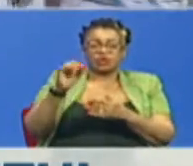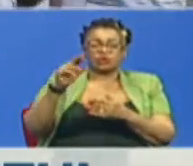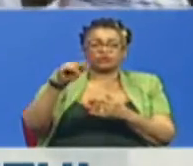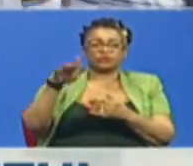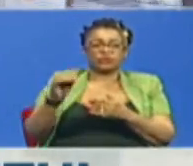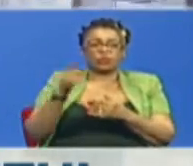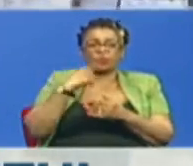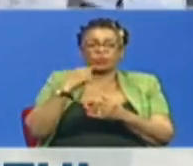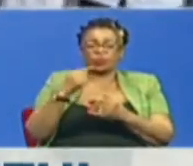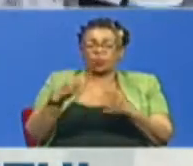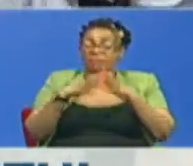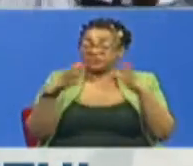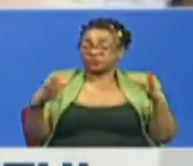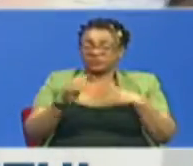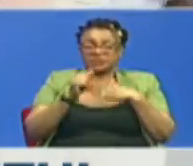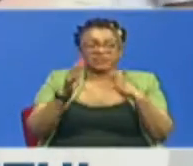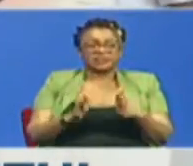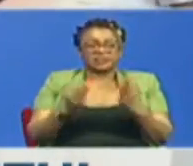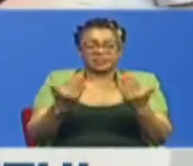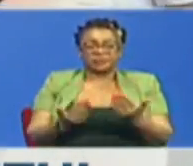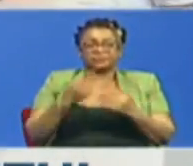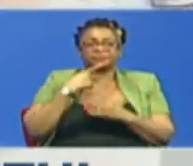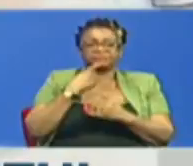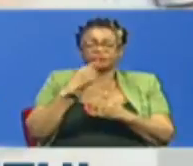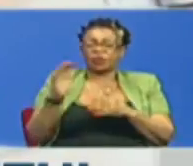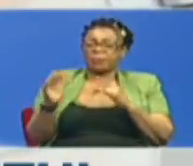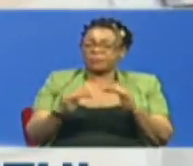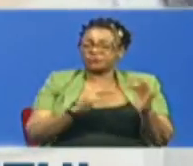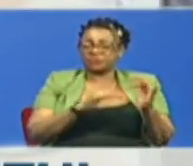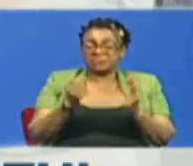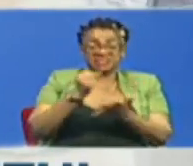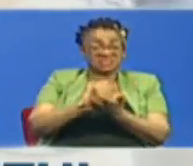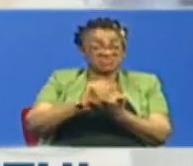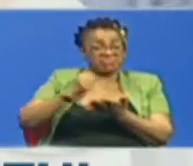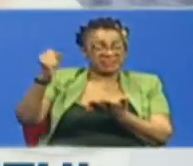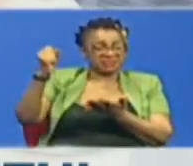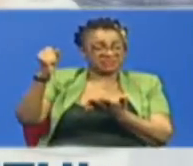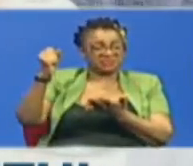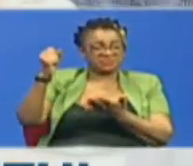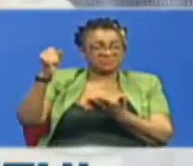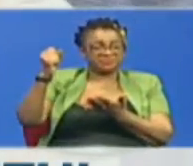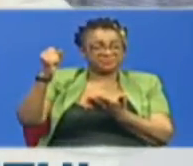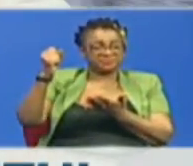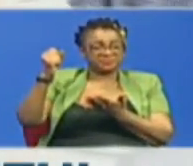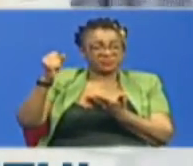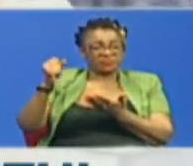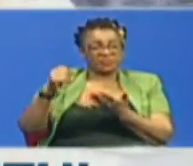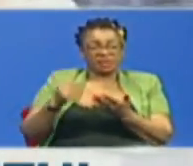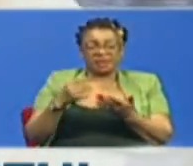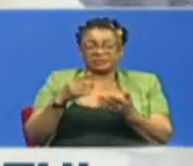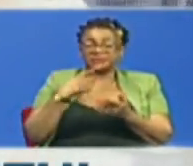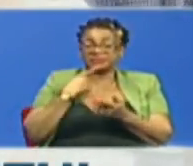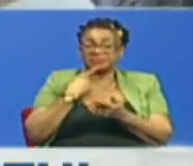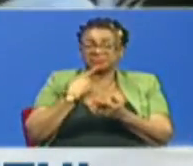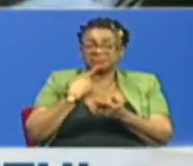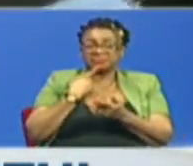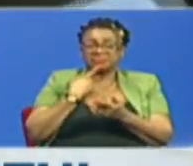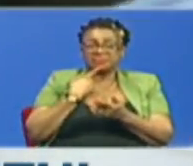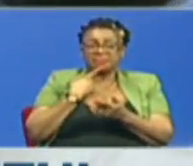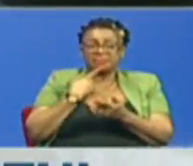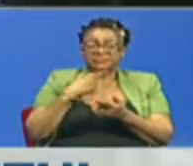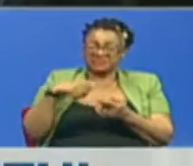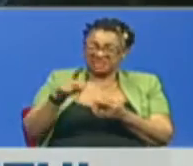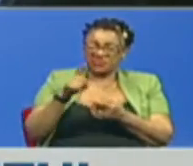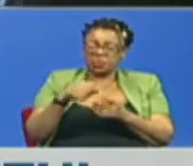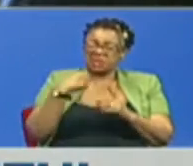assembly majority leader, now says the motion has been suspended indefinitely. He, however, holds that he remains undeterred and firm